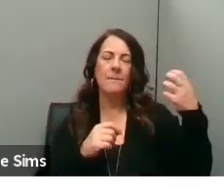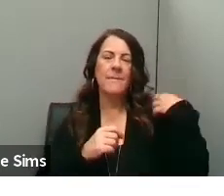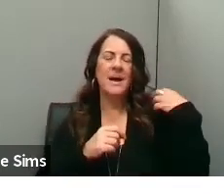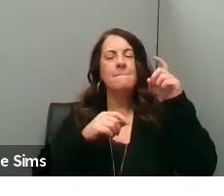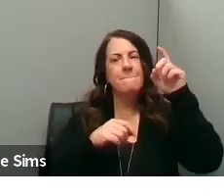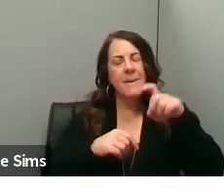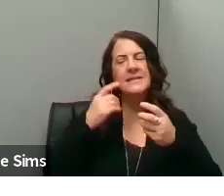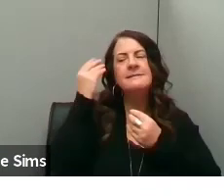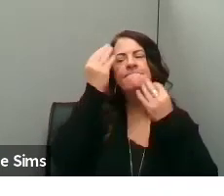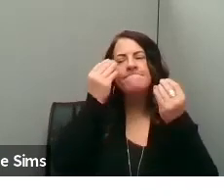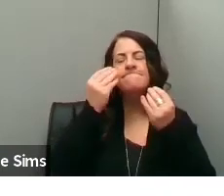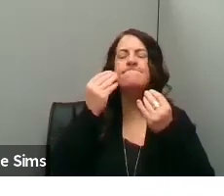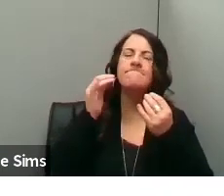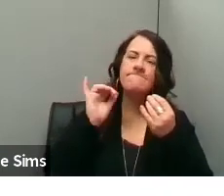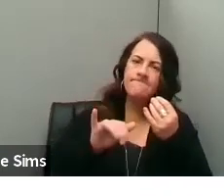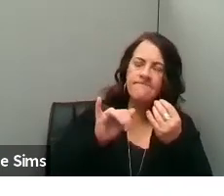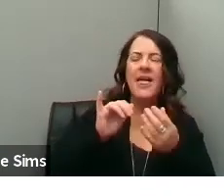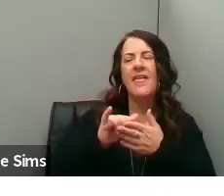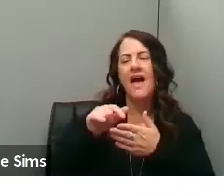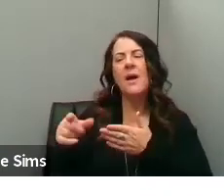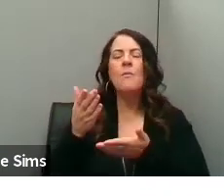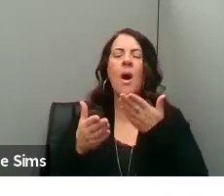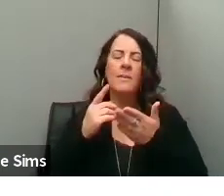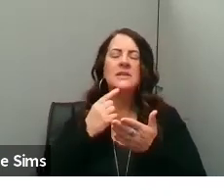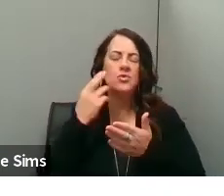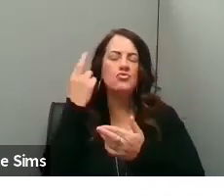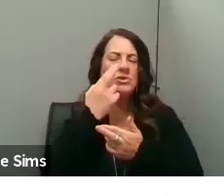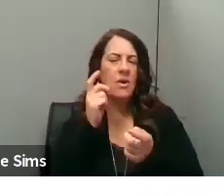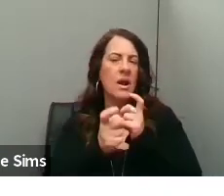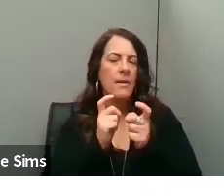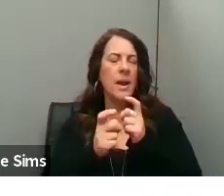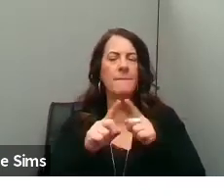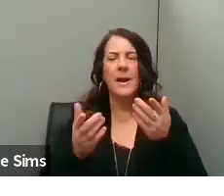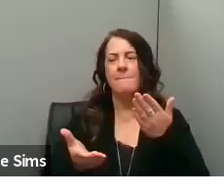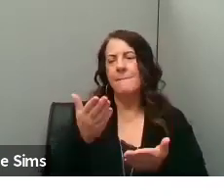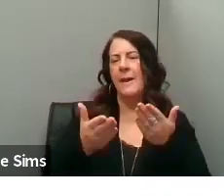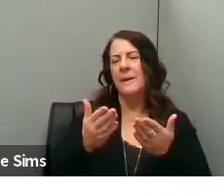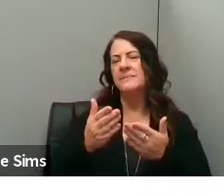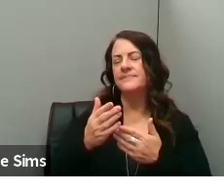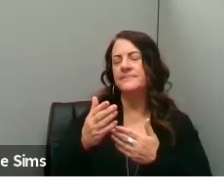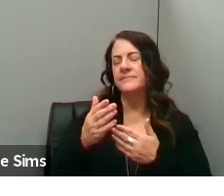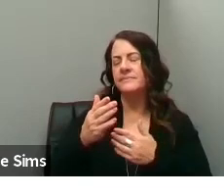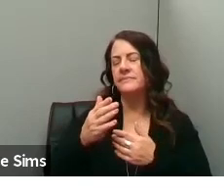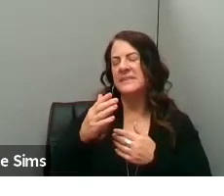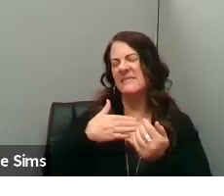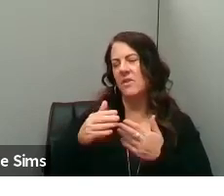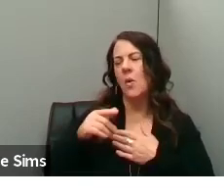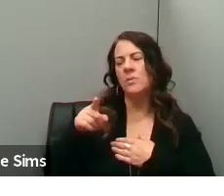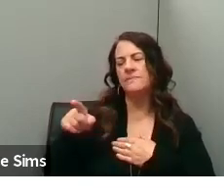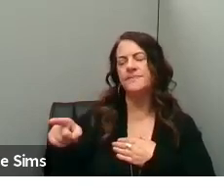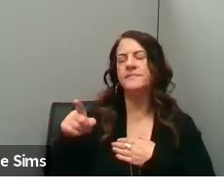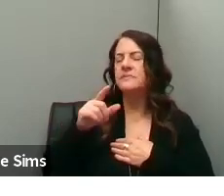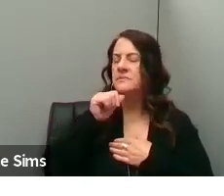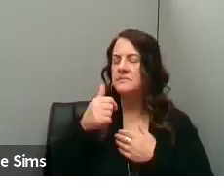consider that as a reasonable accommodation, even though Aiden is not entitled to the 12 weeks